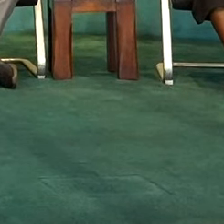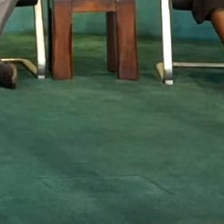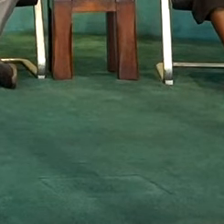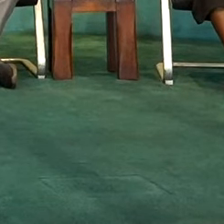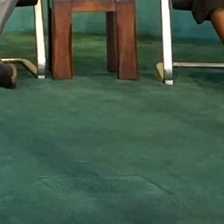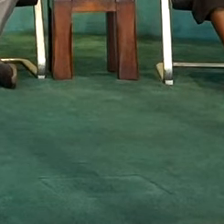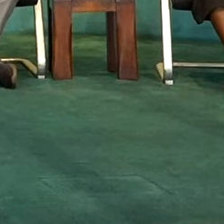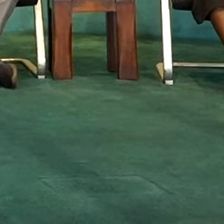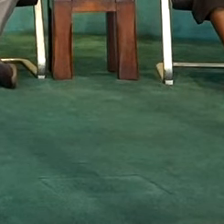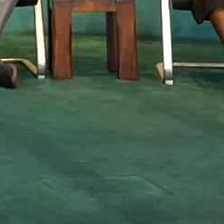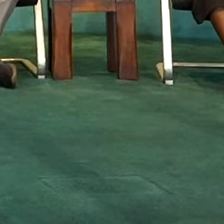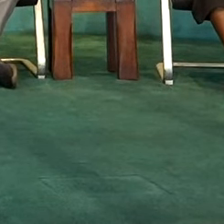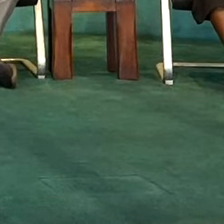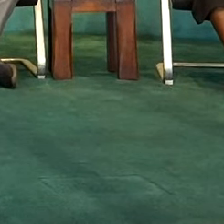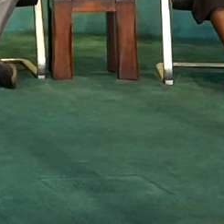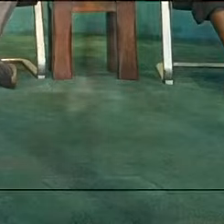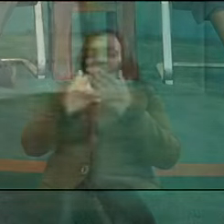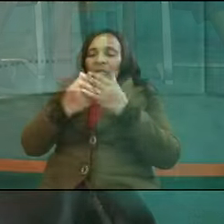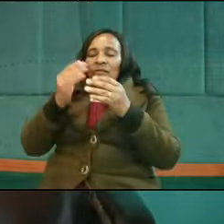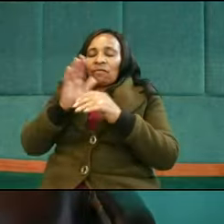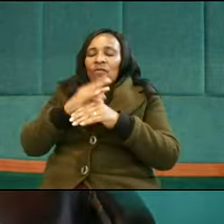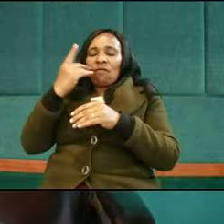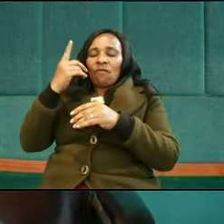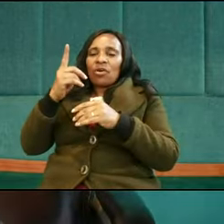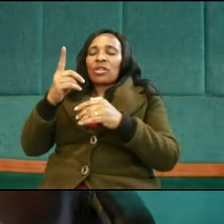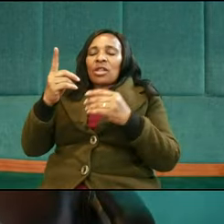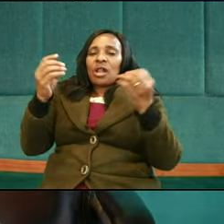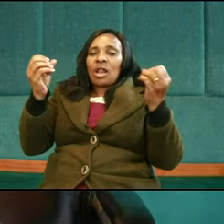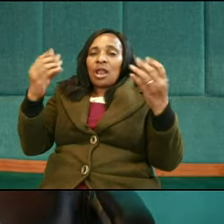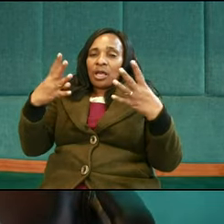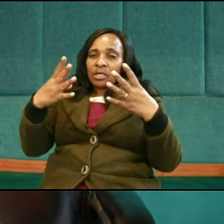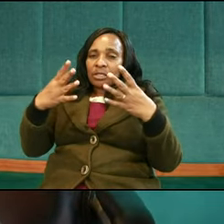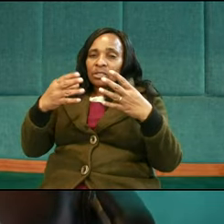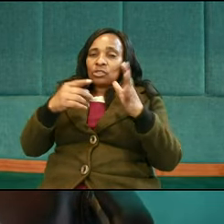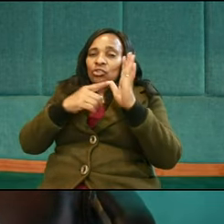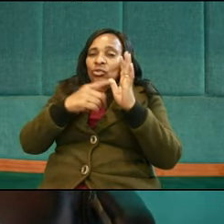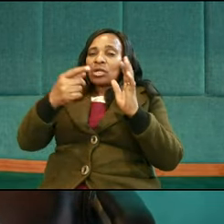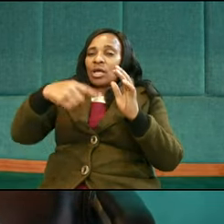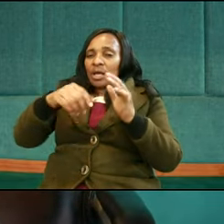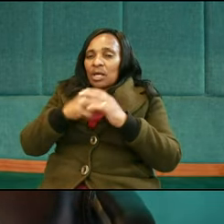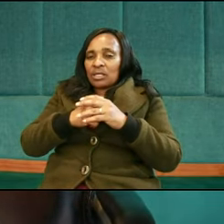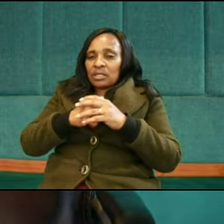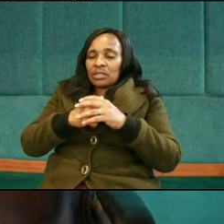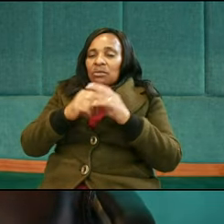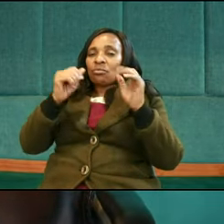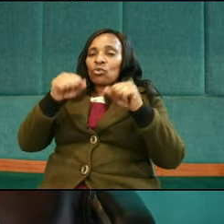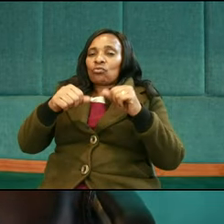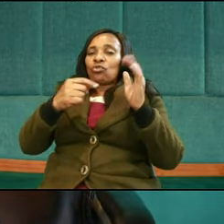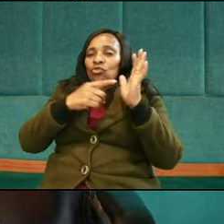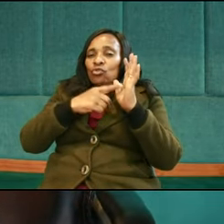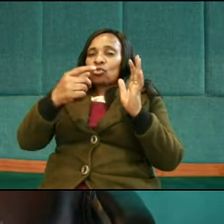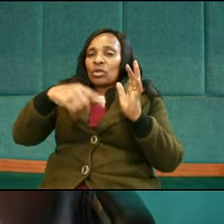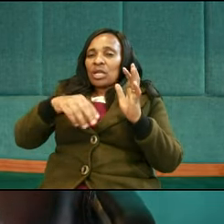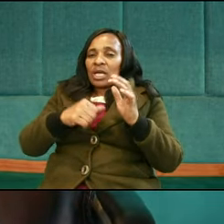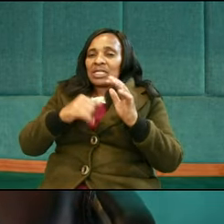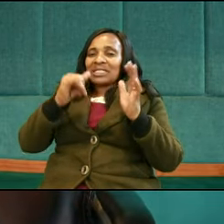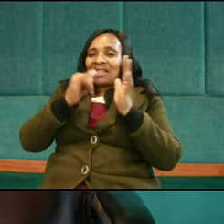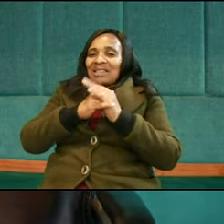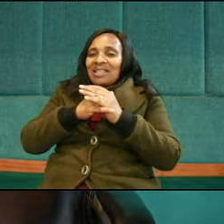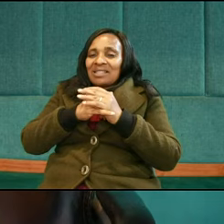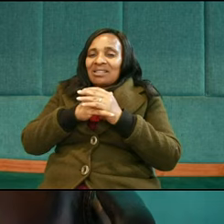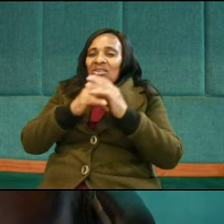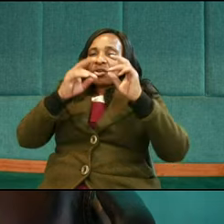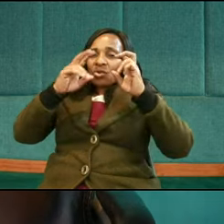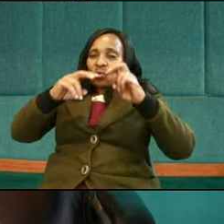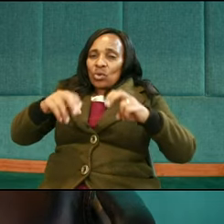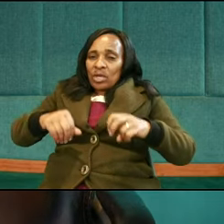Father, we are grateful and thankful for your light that you have shone upon us, that you have shown us that inquiring